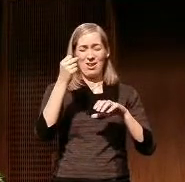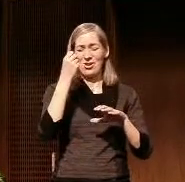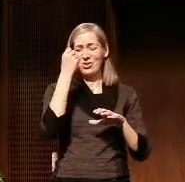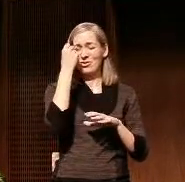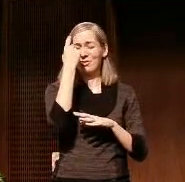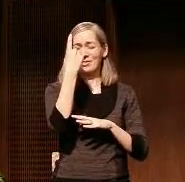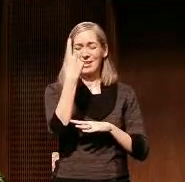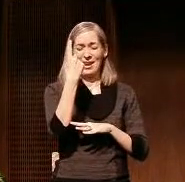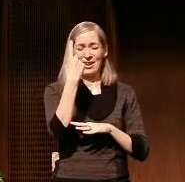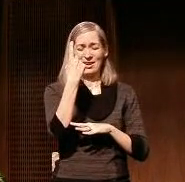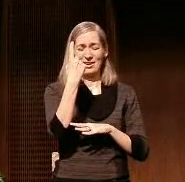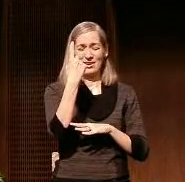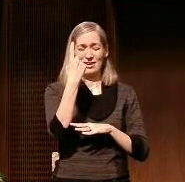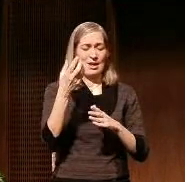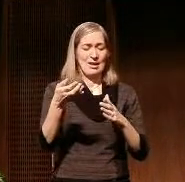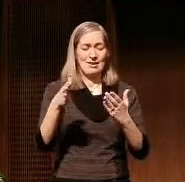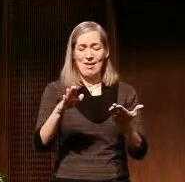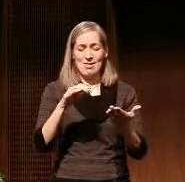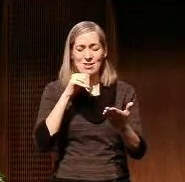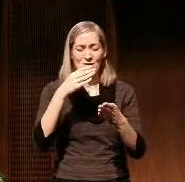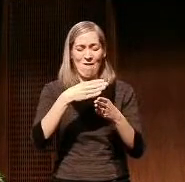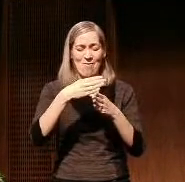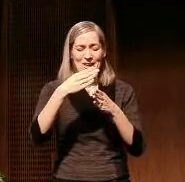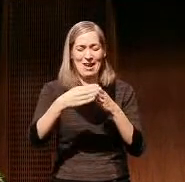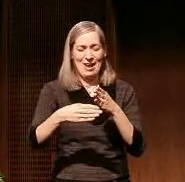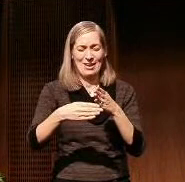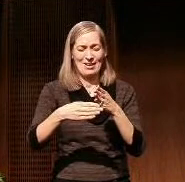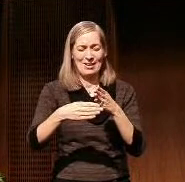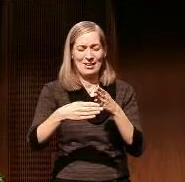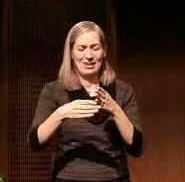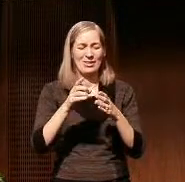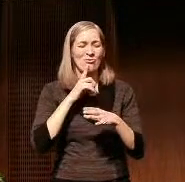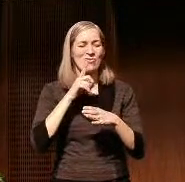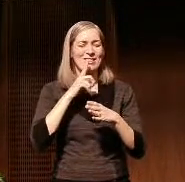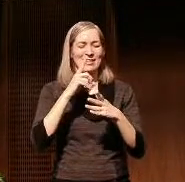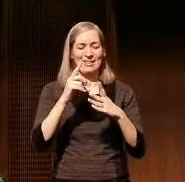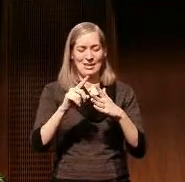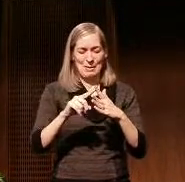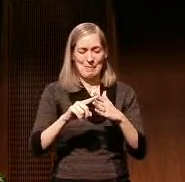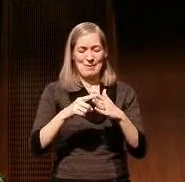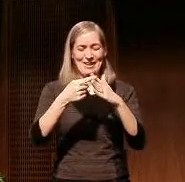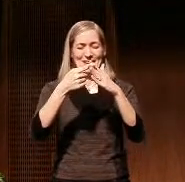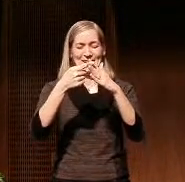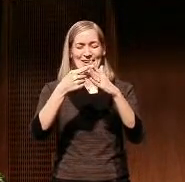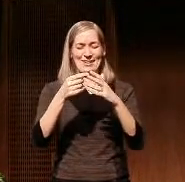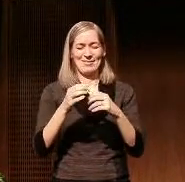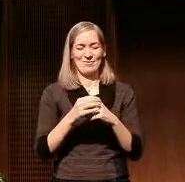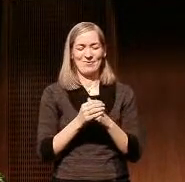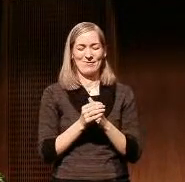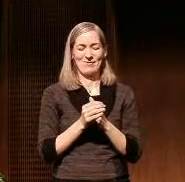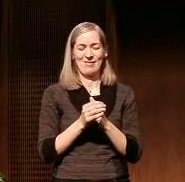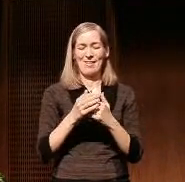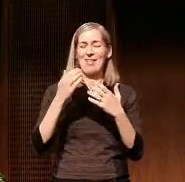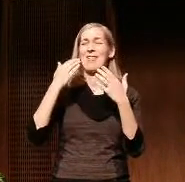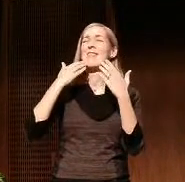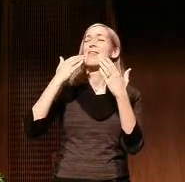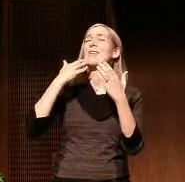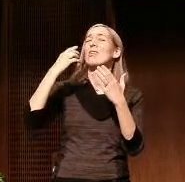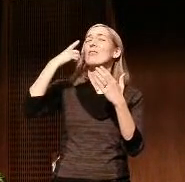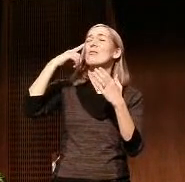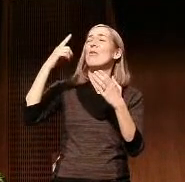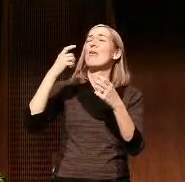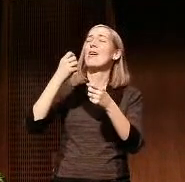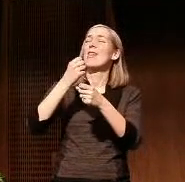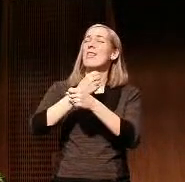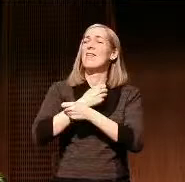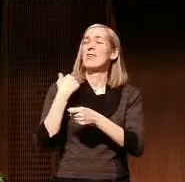is not the end. This is just the beginning. Thank you so much, oh God, for loving us. Thank you